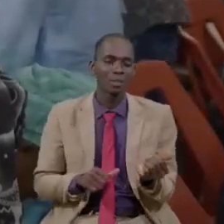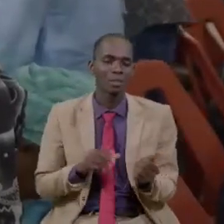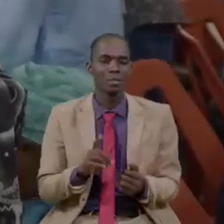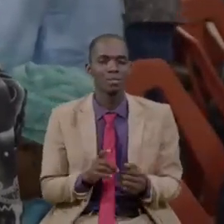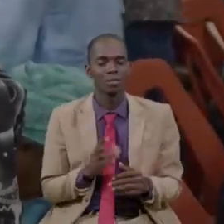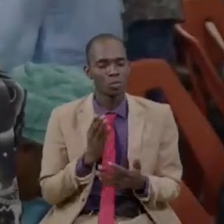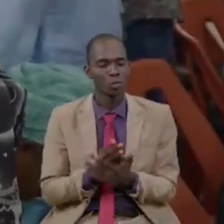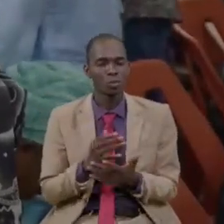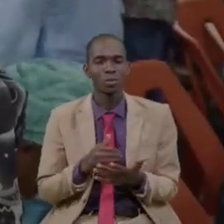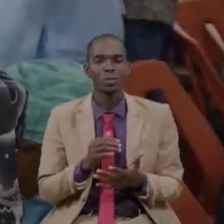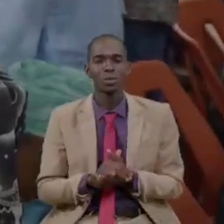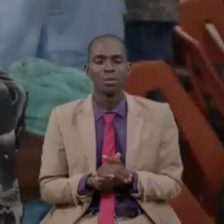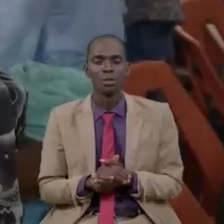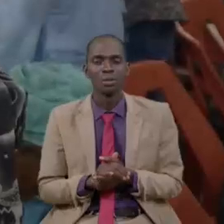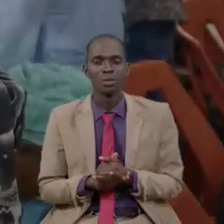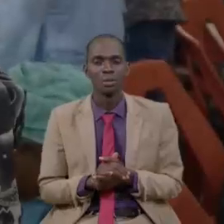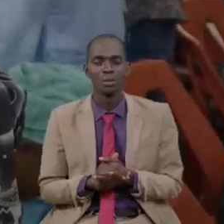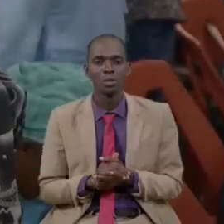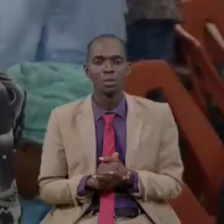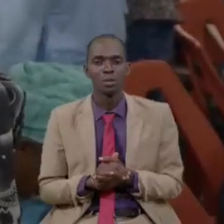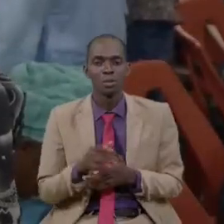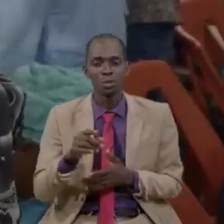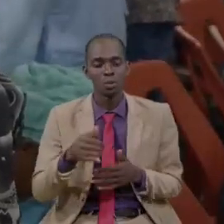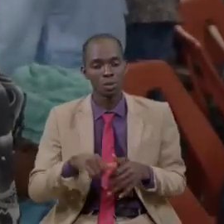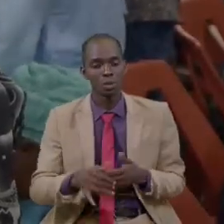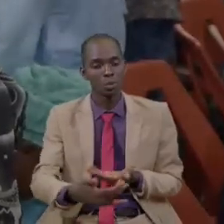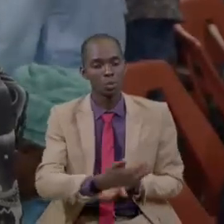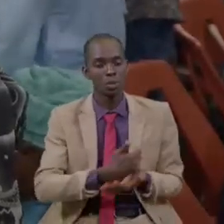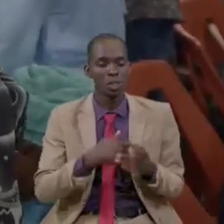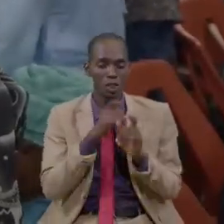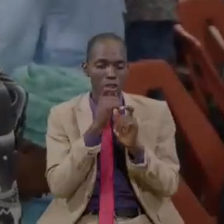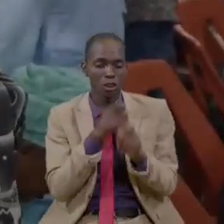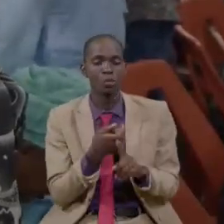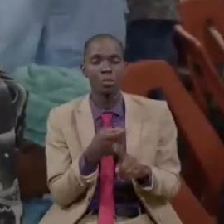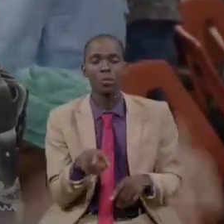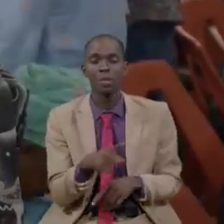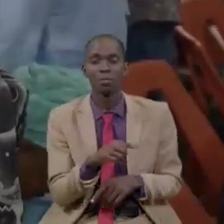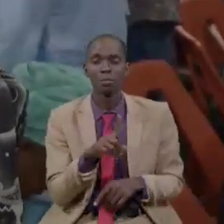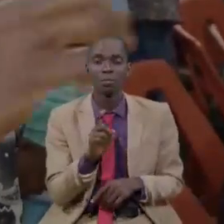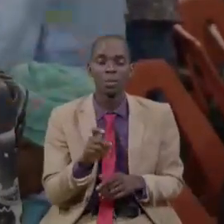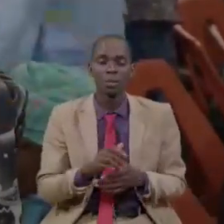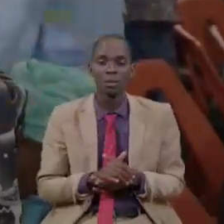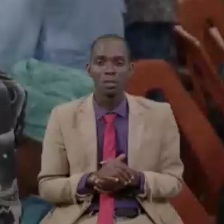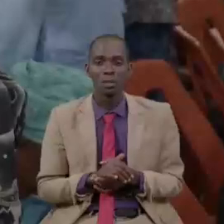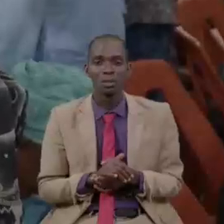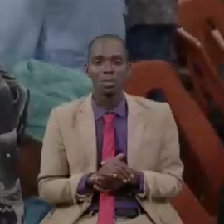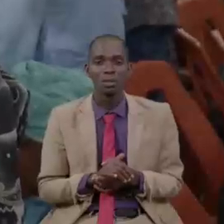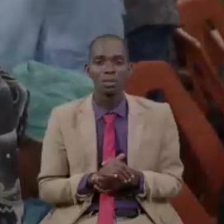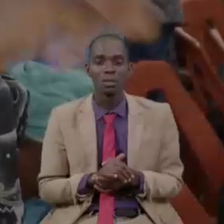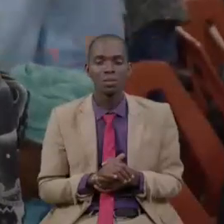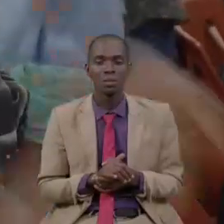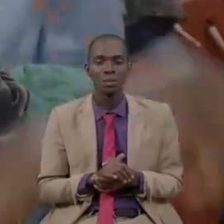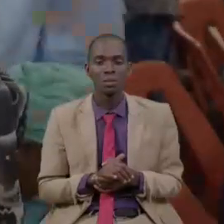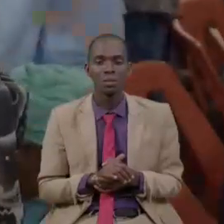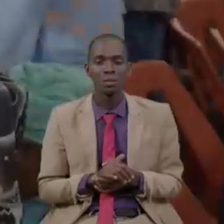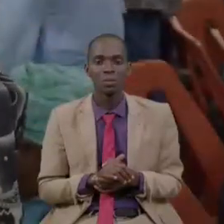You are taking gifts from them. Restore